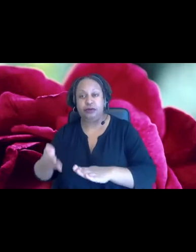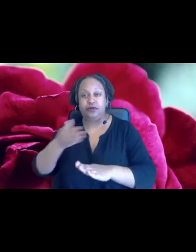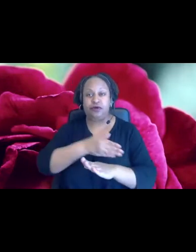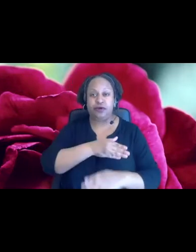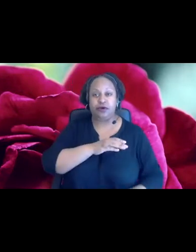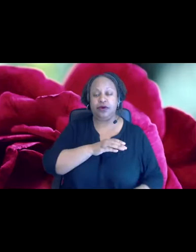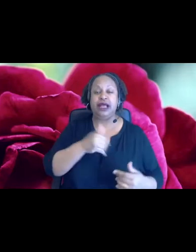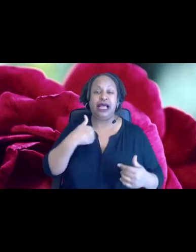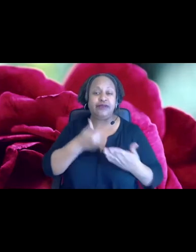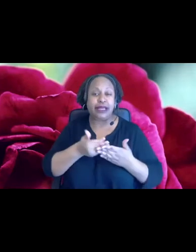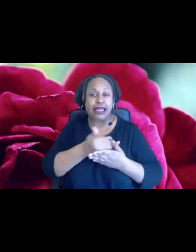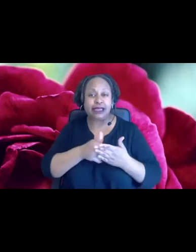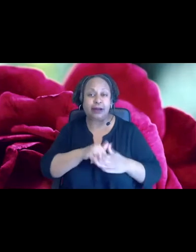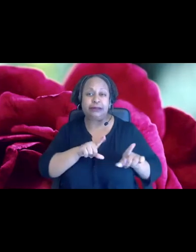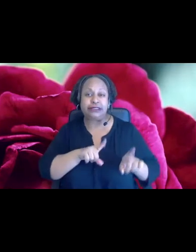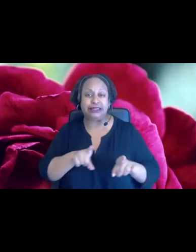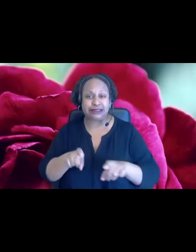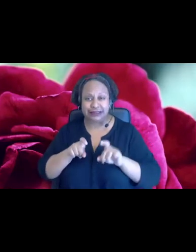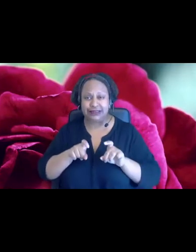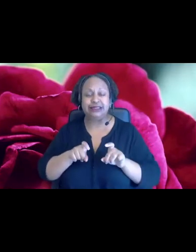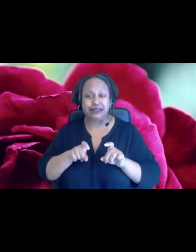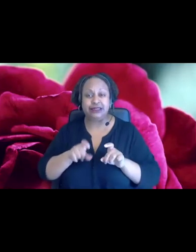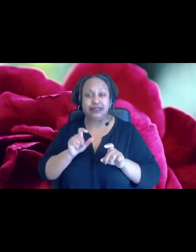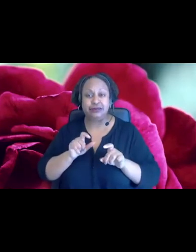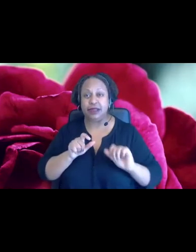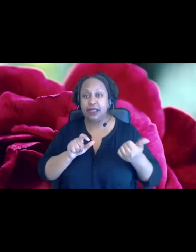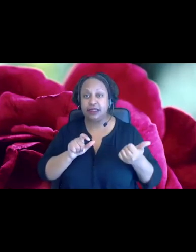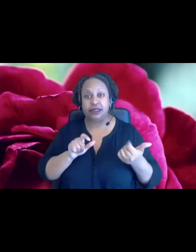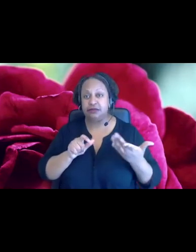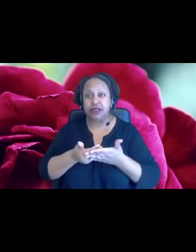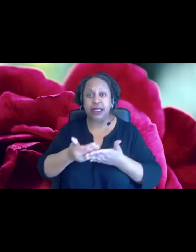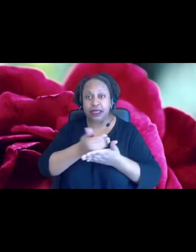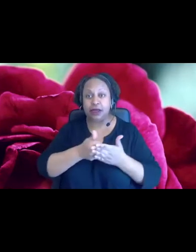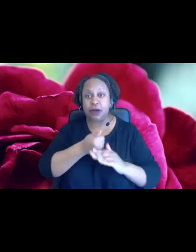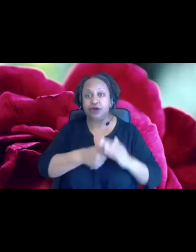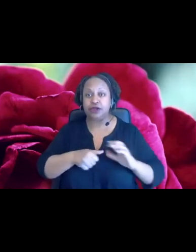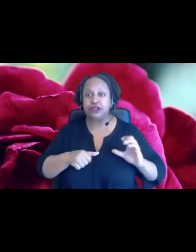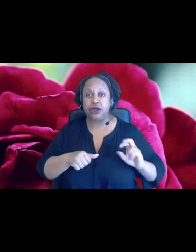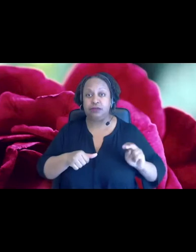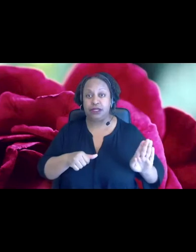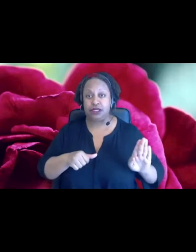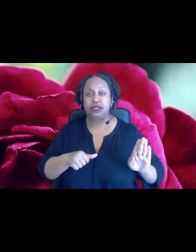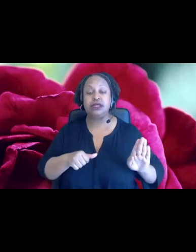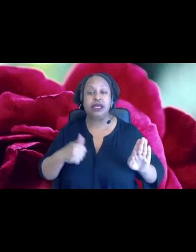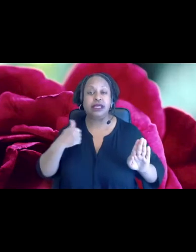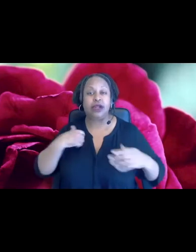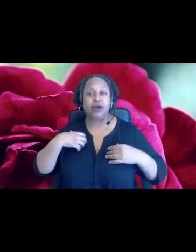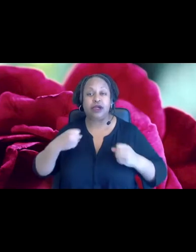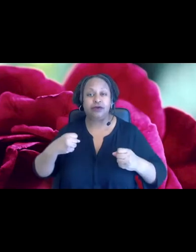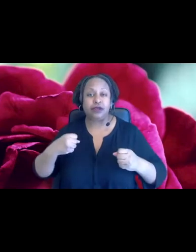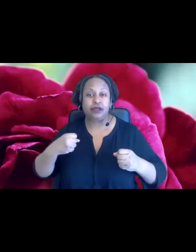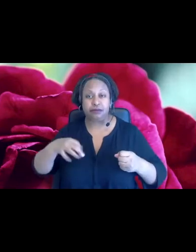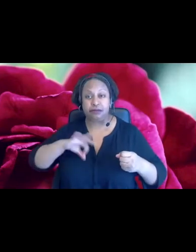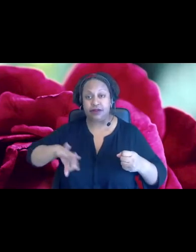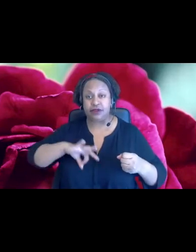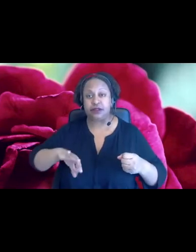whereby any amounts that you received under the CRB, the Canada Recovery Benefit,